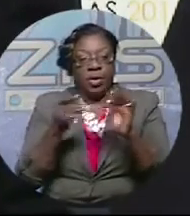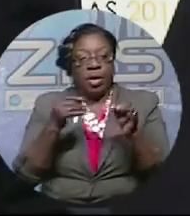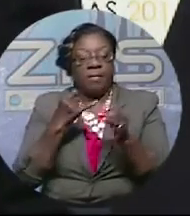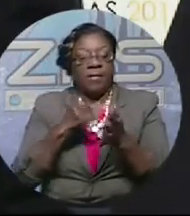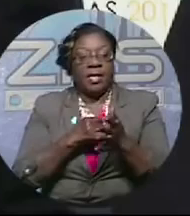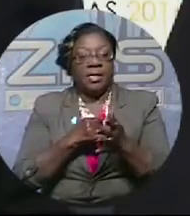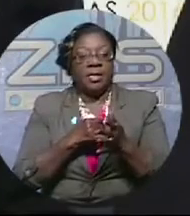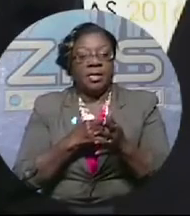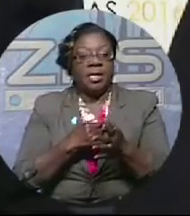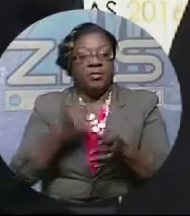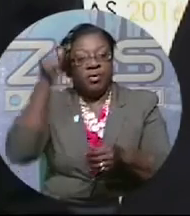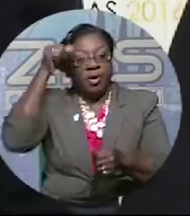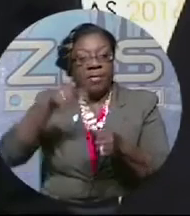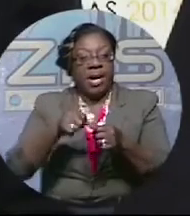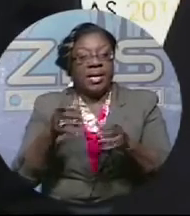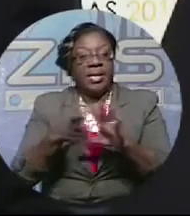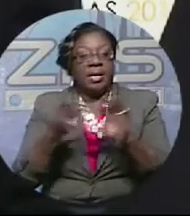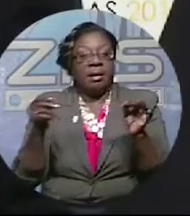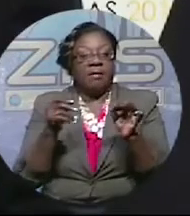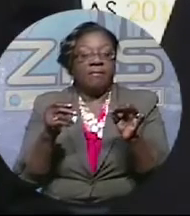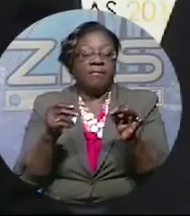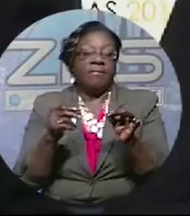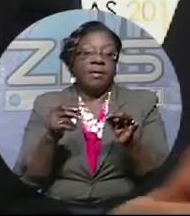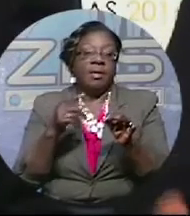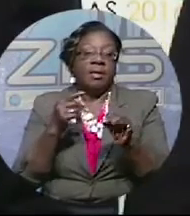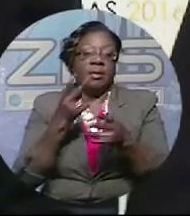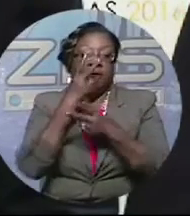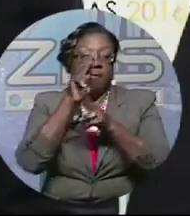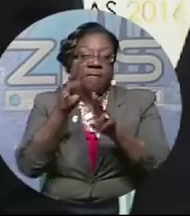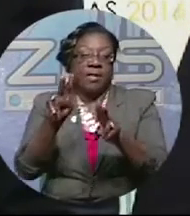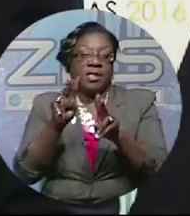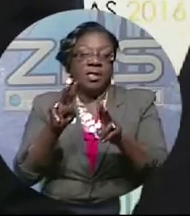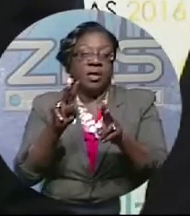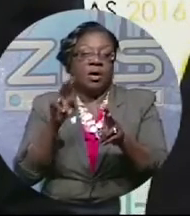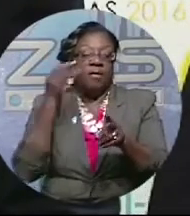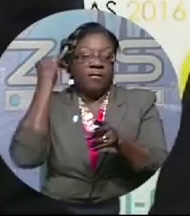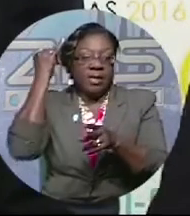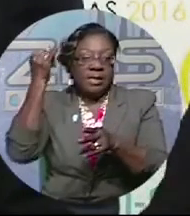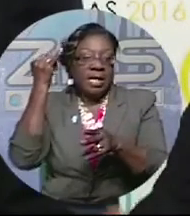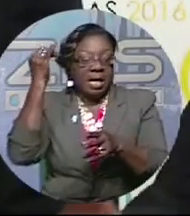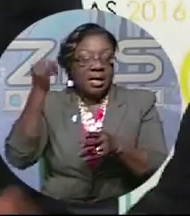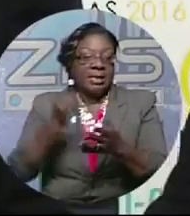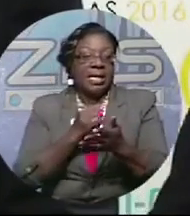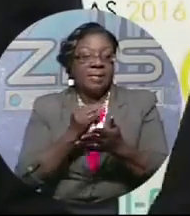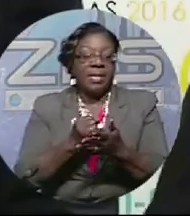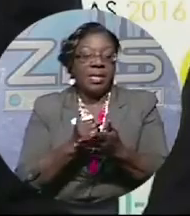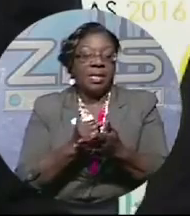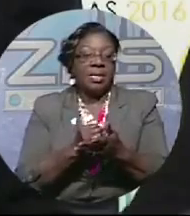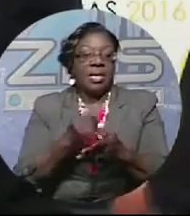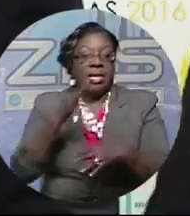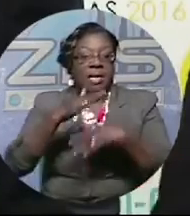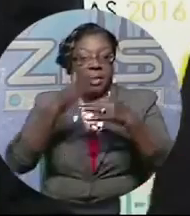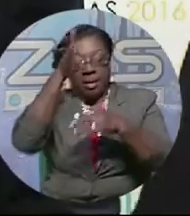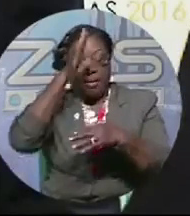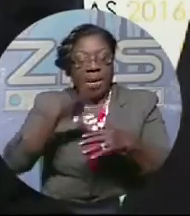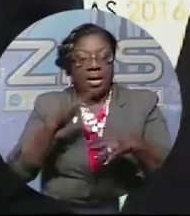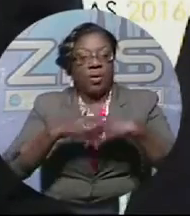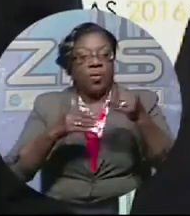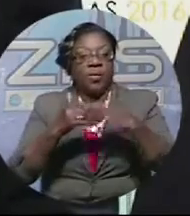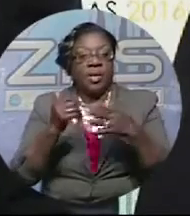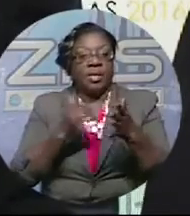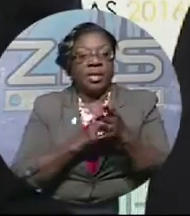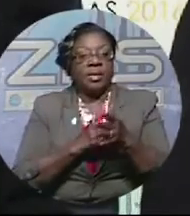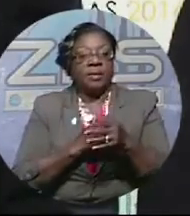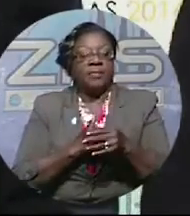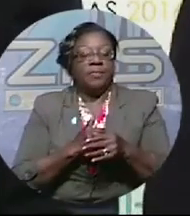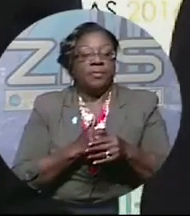We are reminded of the vision of Sarkis's Malian on this occasion, as he shared with me when